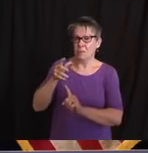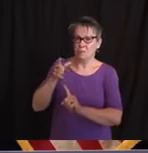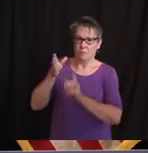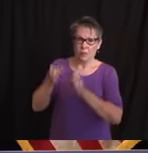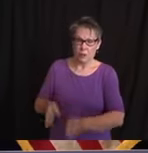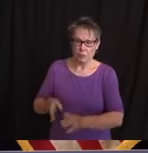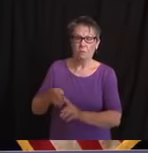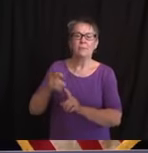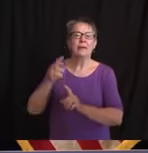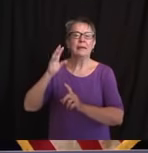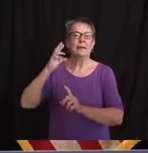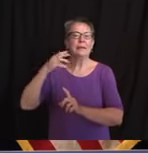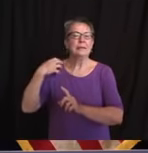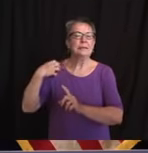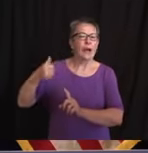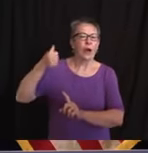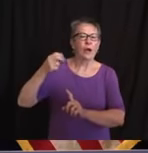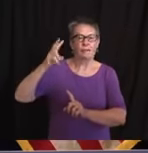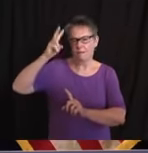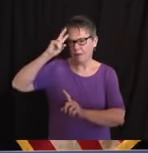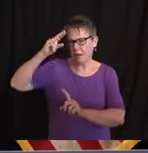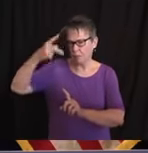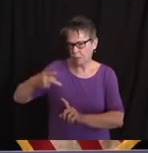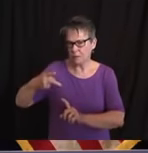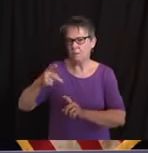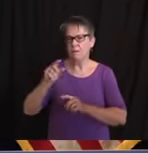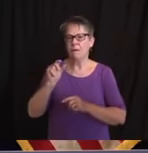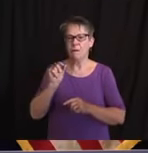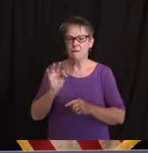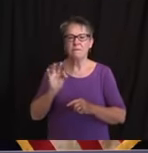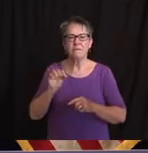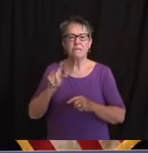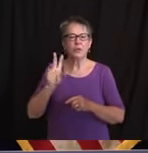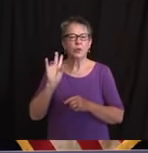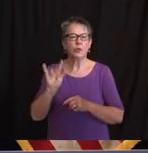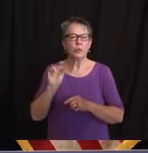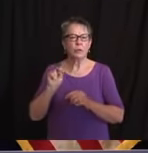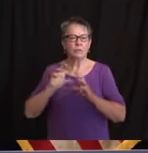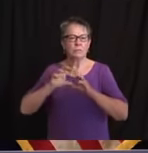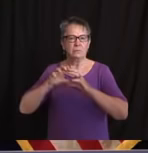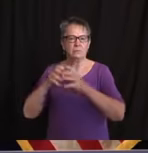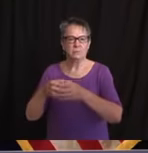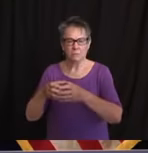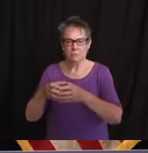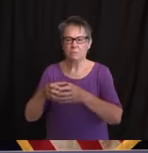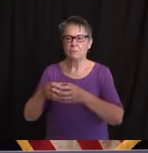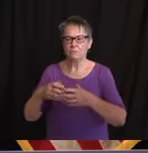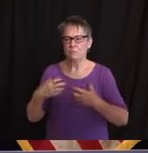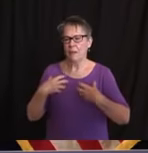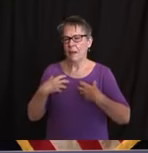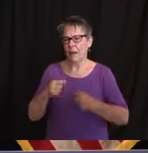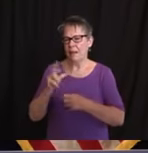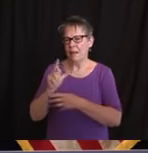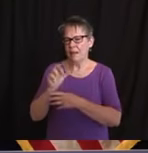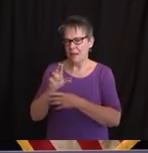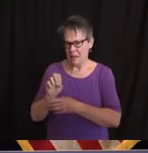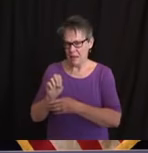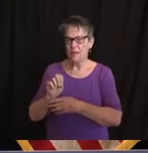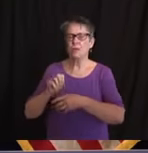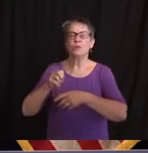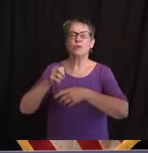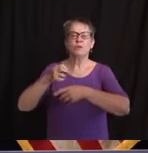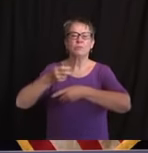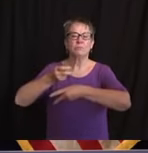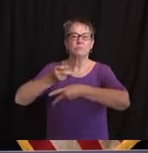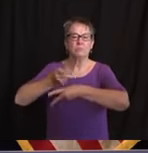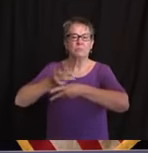working families and for the staffs at our long-term care facilities. I know Pat will speak about this in a number of